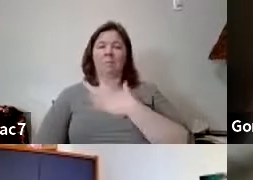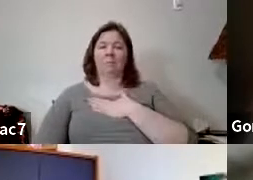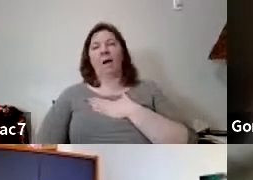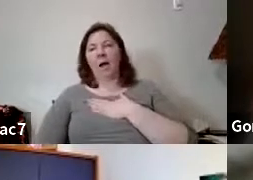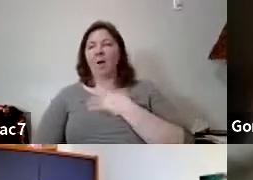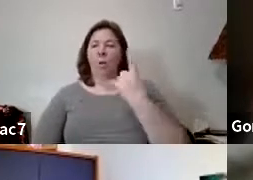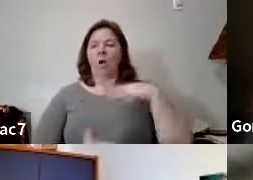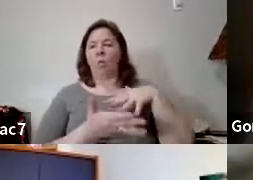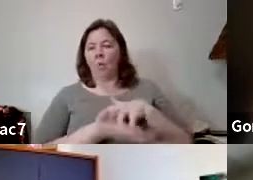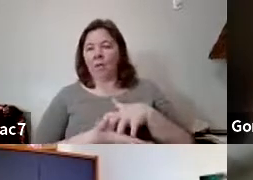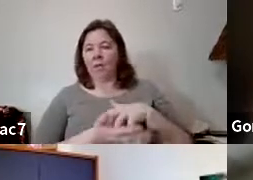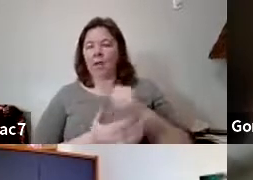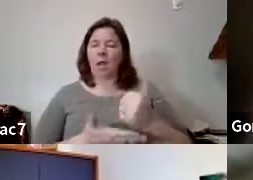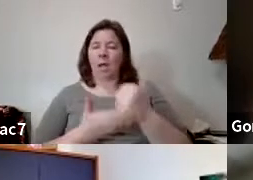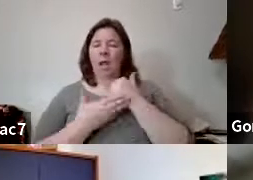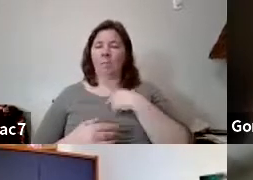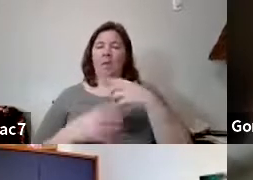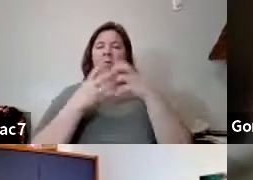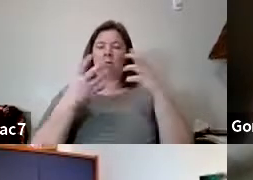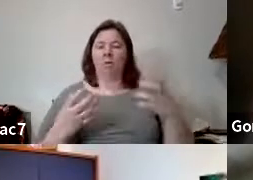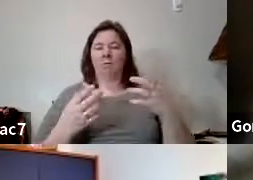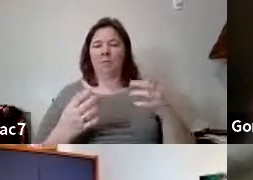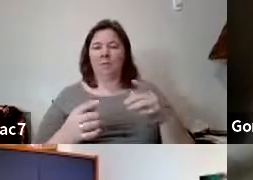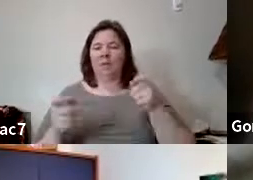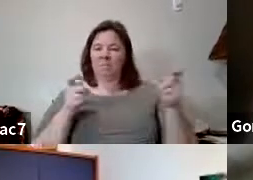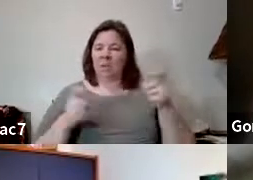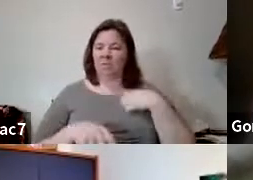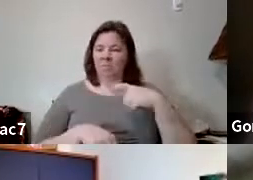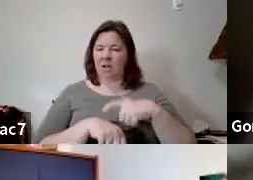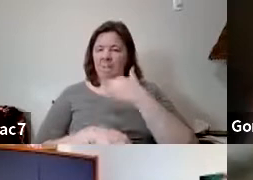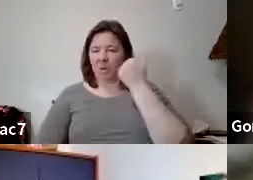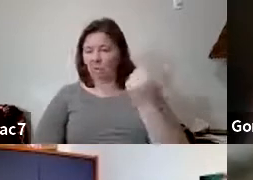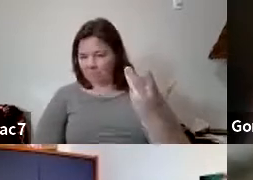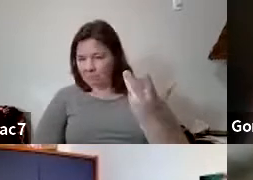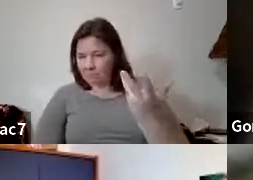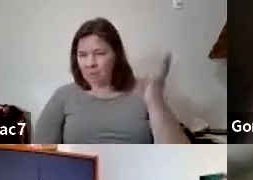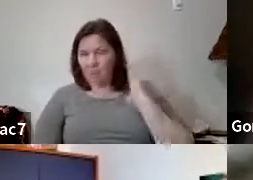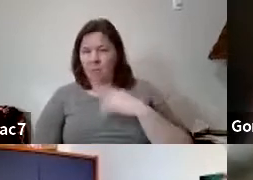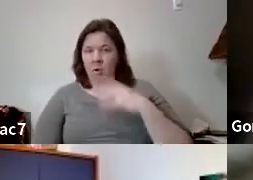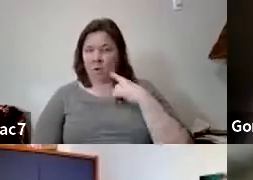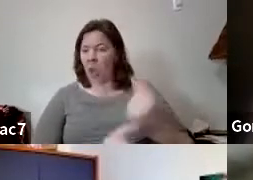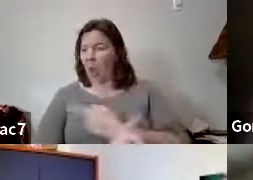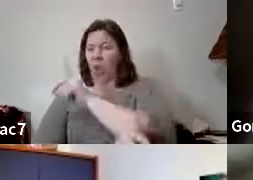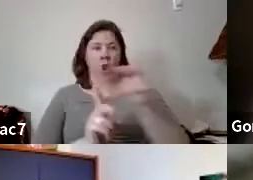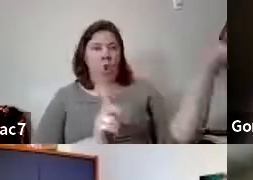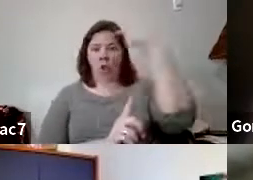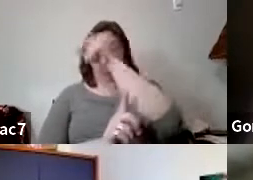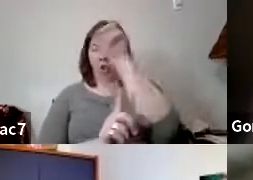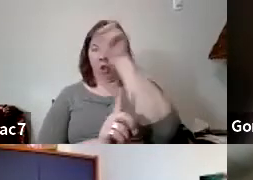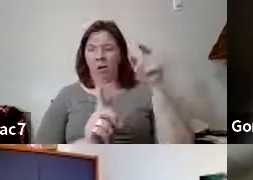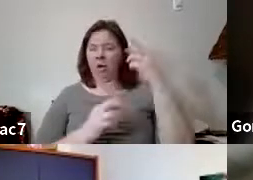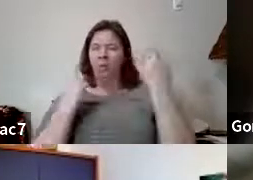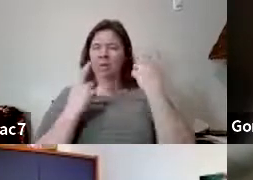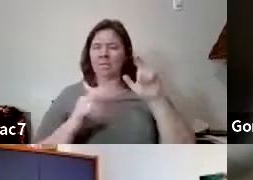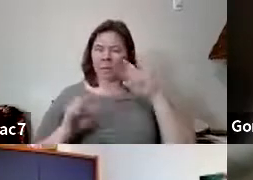but it's also helped me manage my time a lot better, you know, because I used to be all over the place, and now I've realized I've got